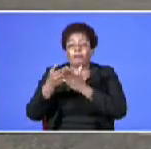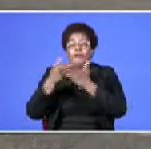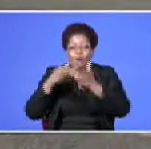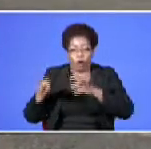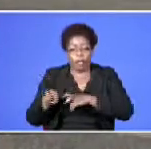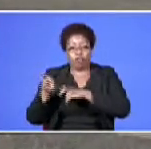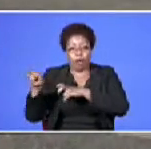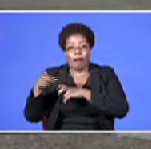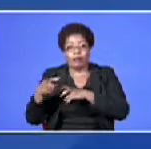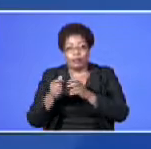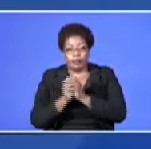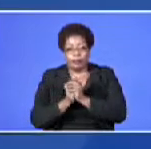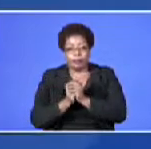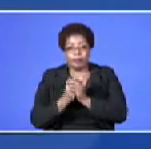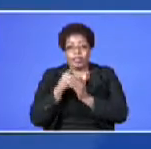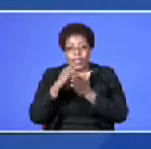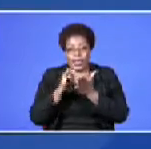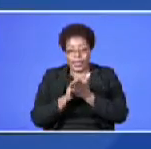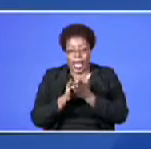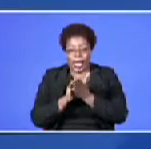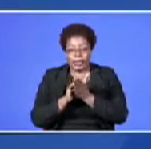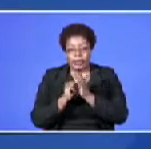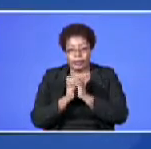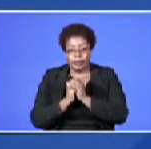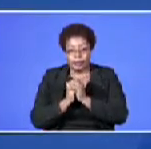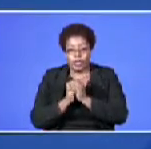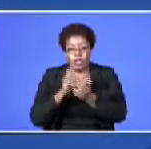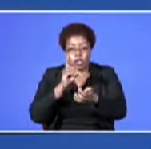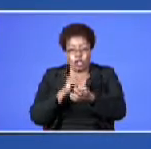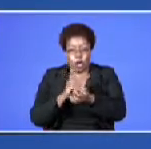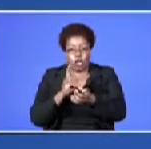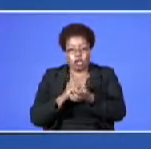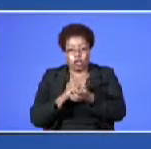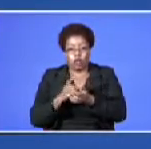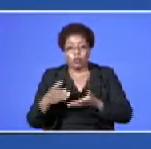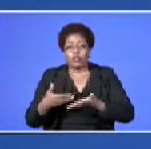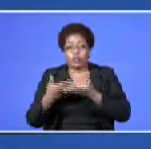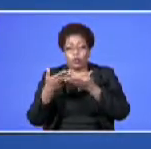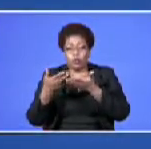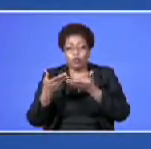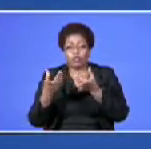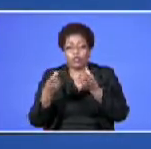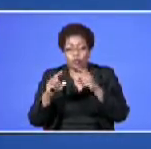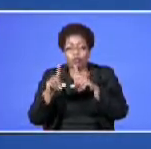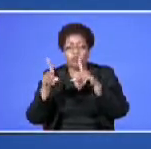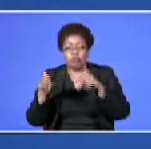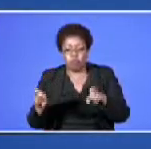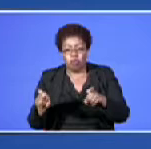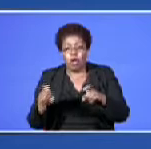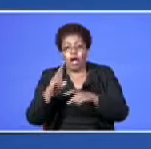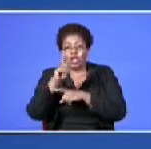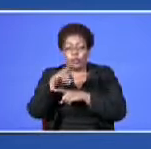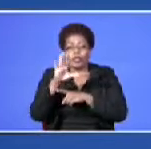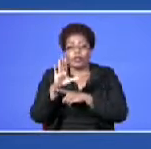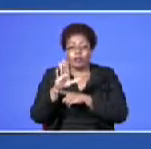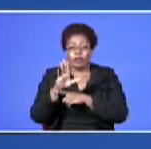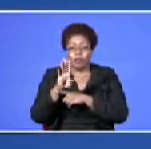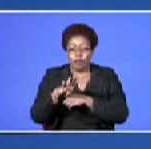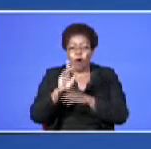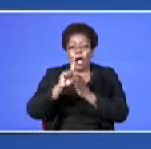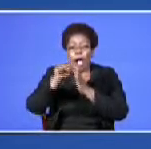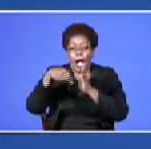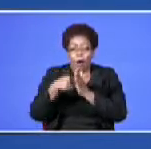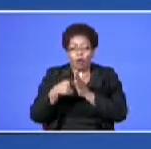the authorizing body to issue the card. The doctors would just do the evaluation. Within 24 hours of receiving that